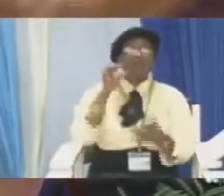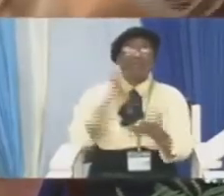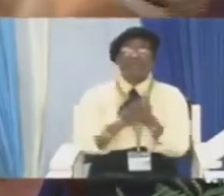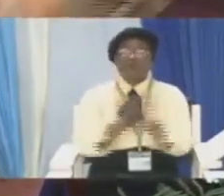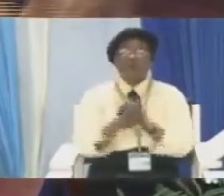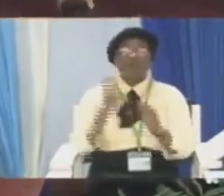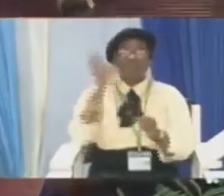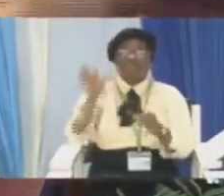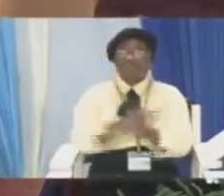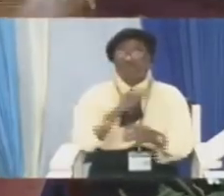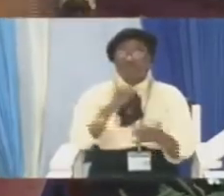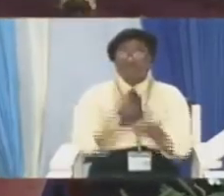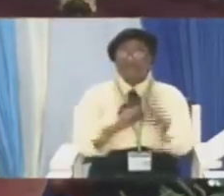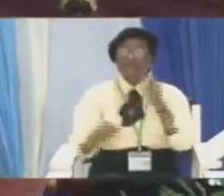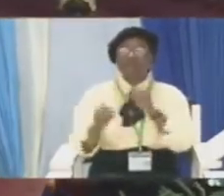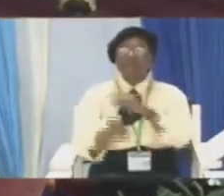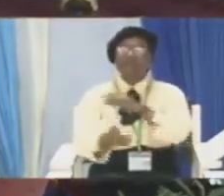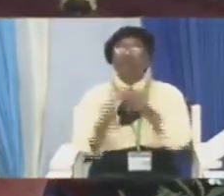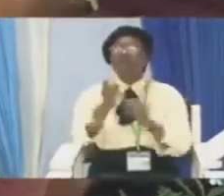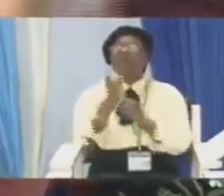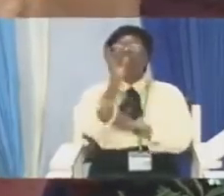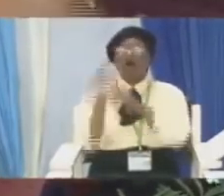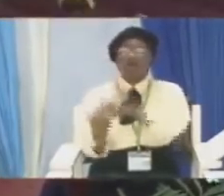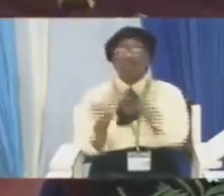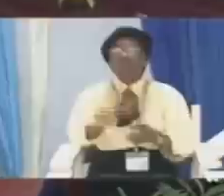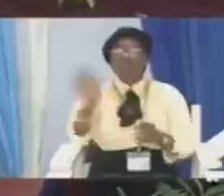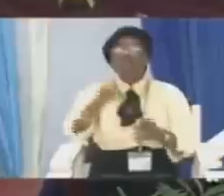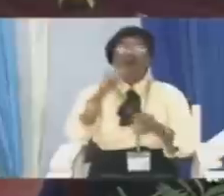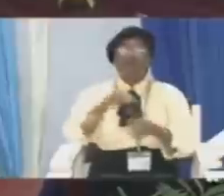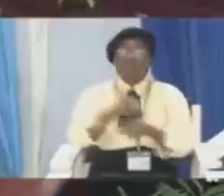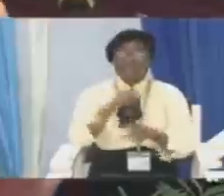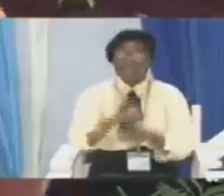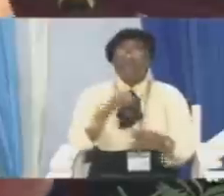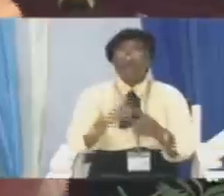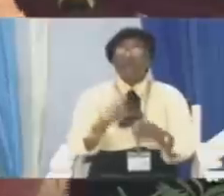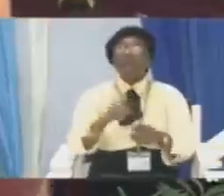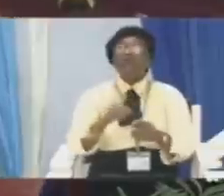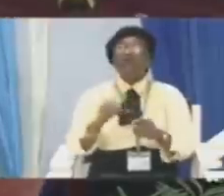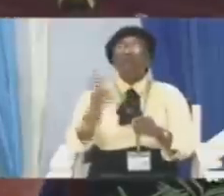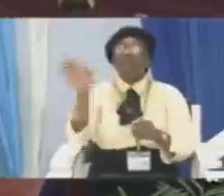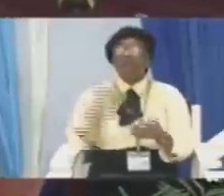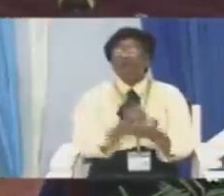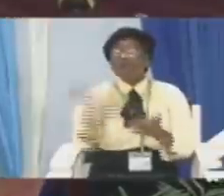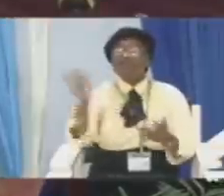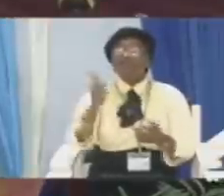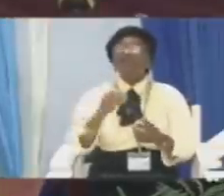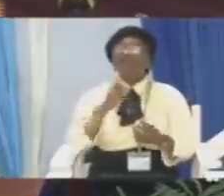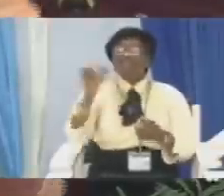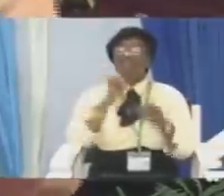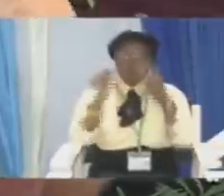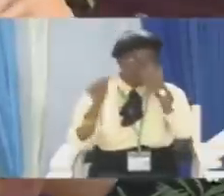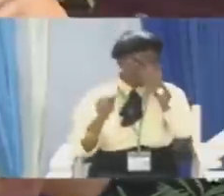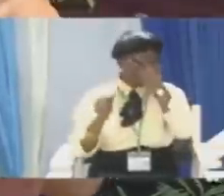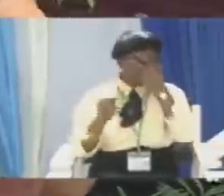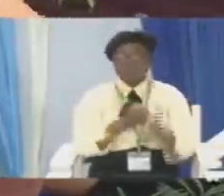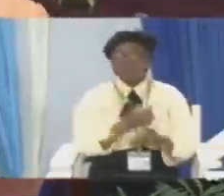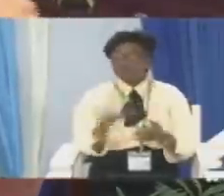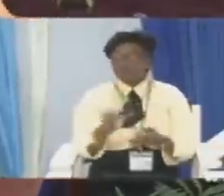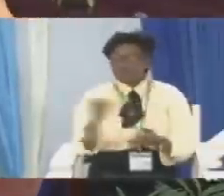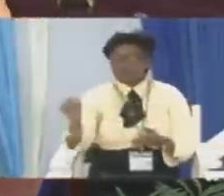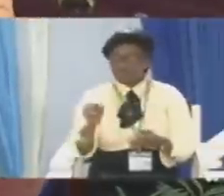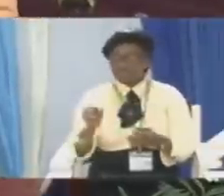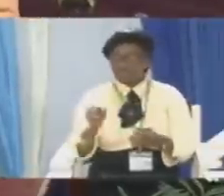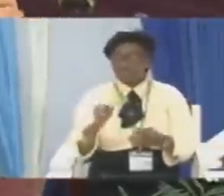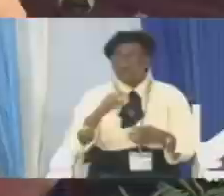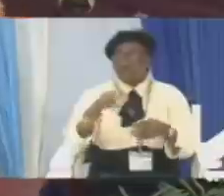your mess to a message. Your waiting is not wasting, provided you become